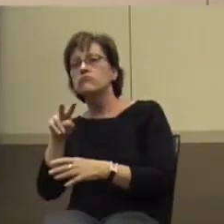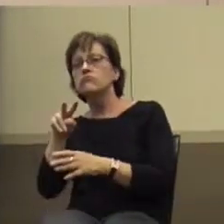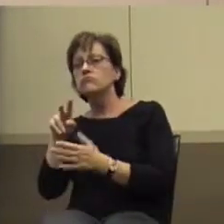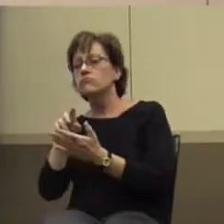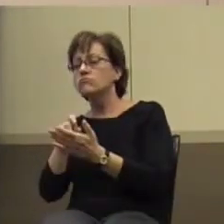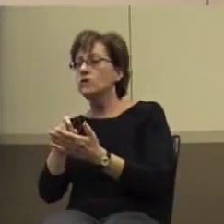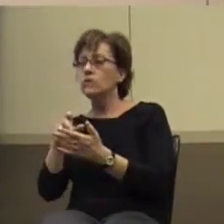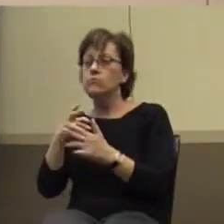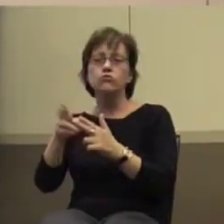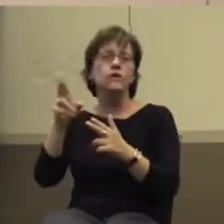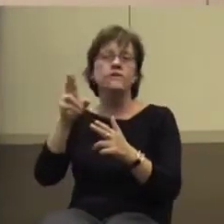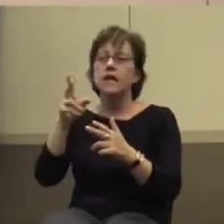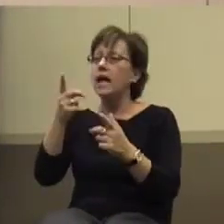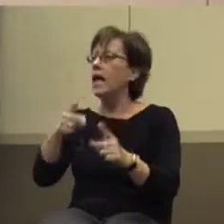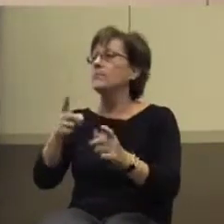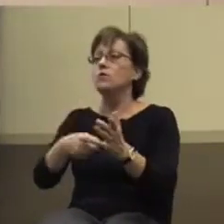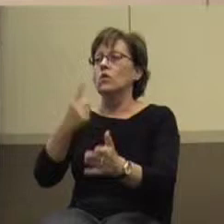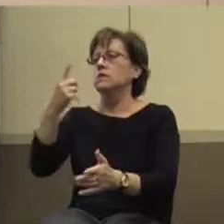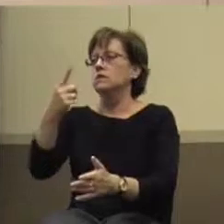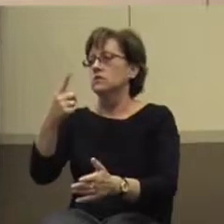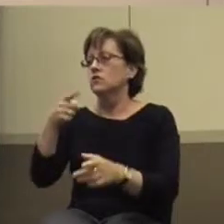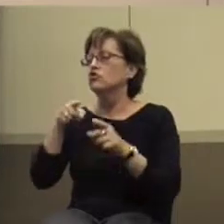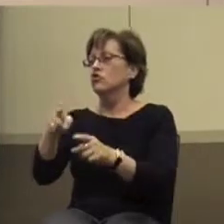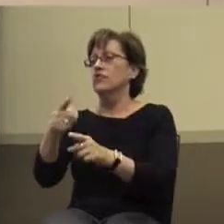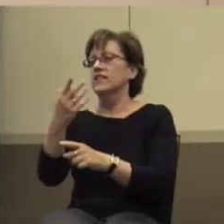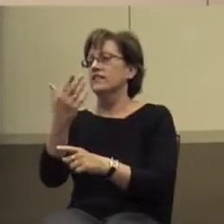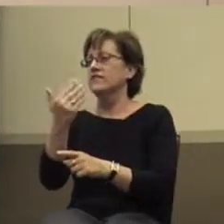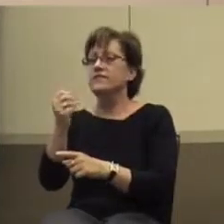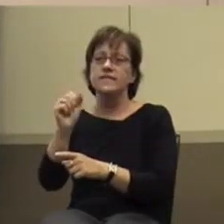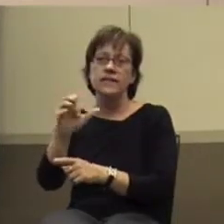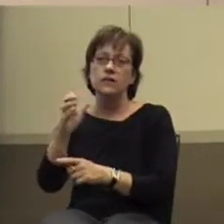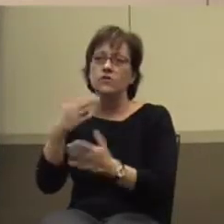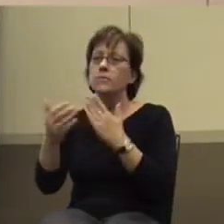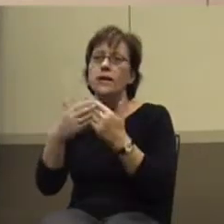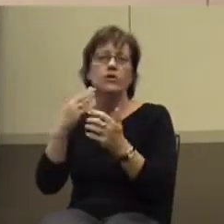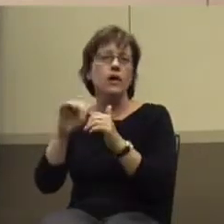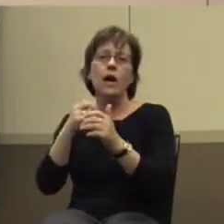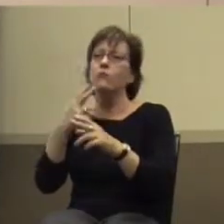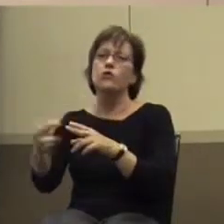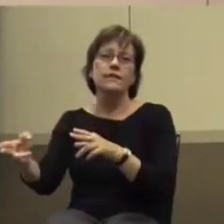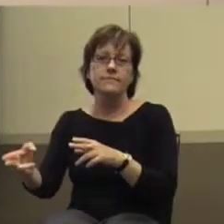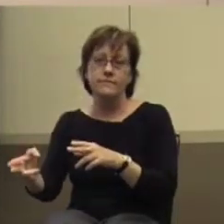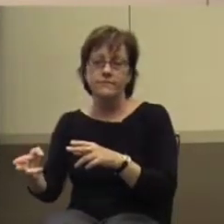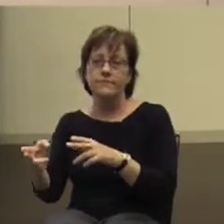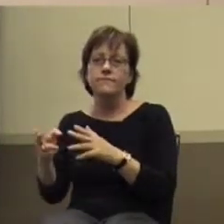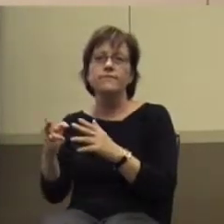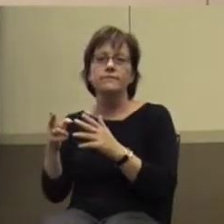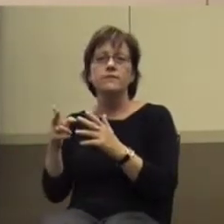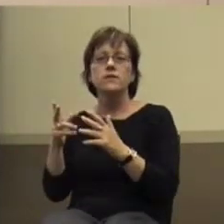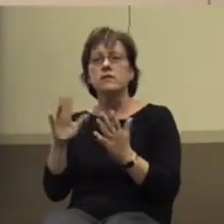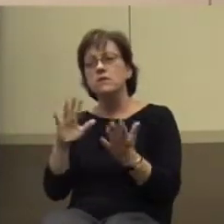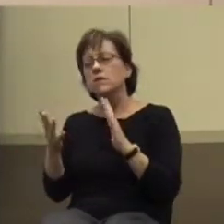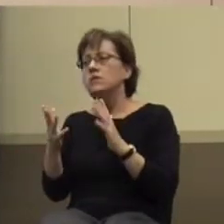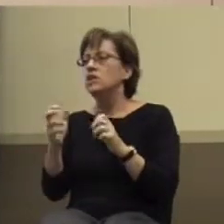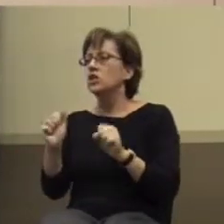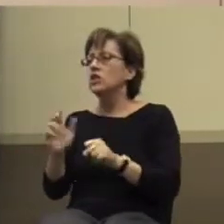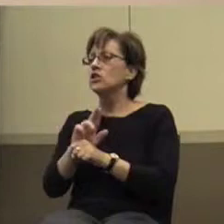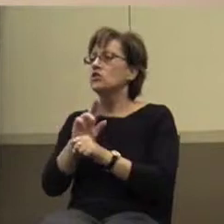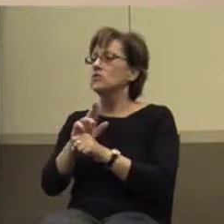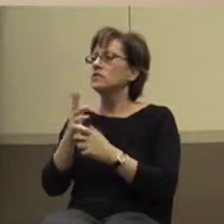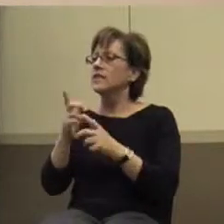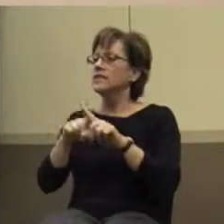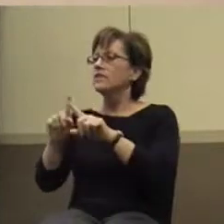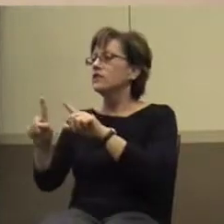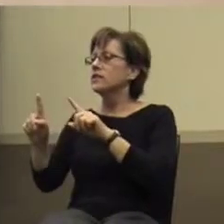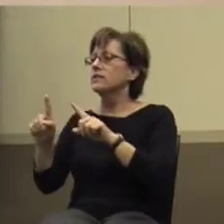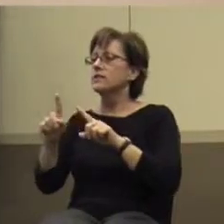15 seconds, no matter how brief it was, okay? So you can use those different sensitive observation techniques